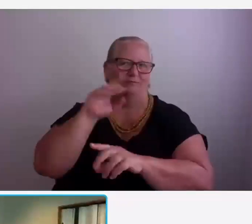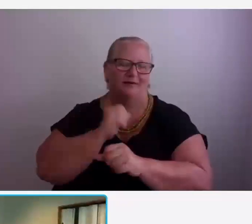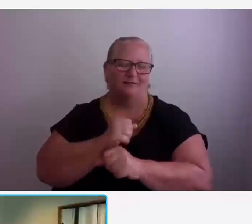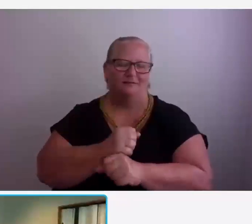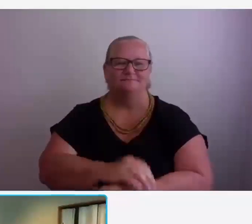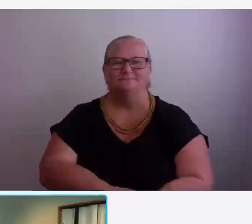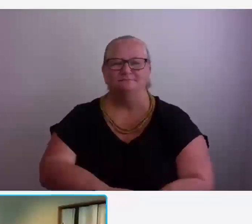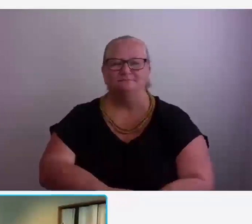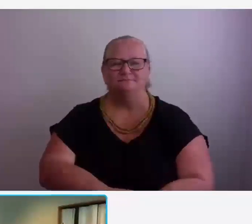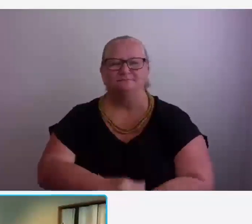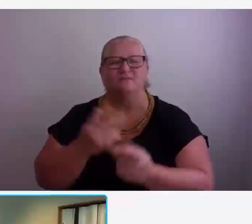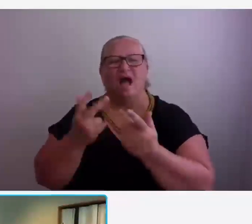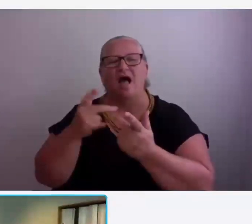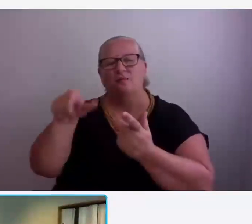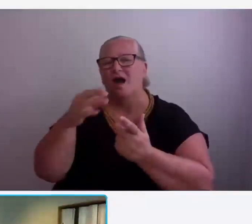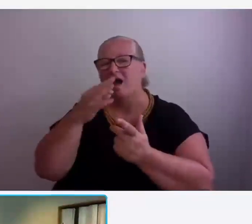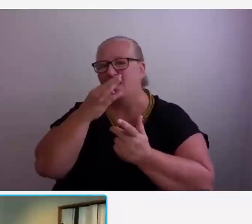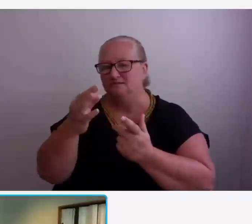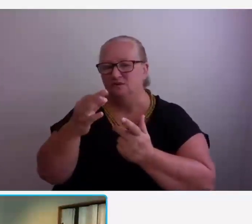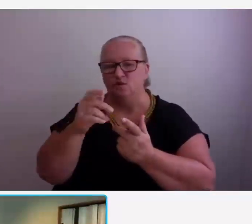Andrew asked, are facilities going to be